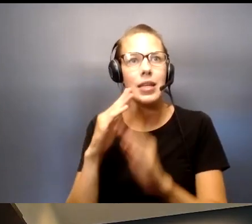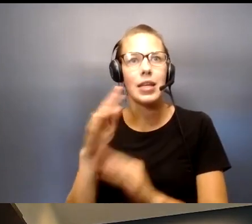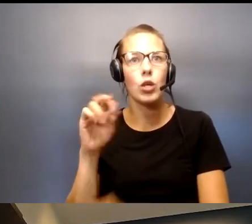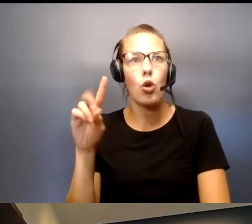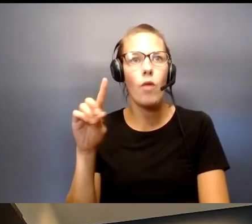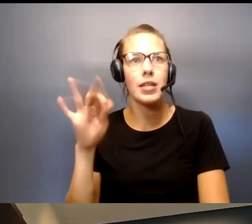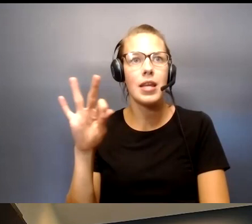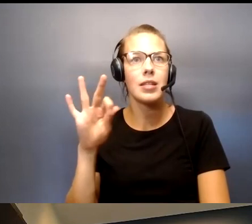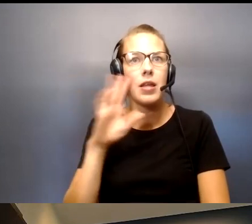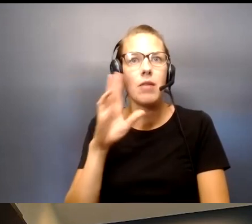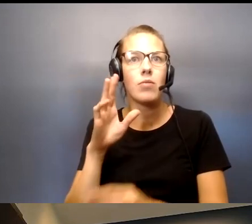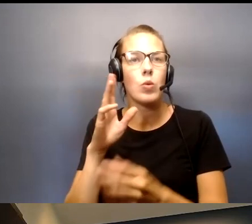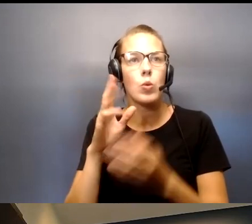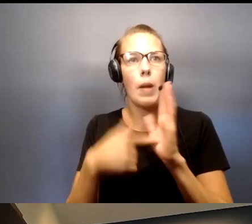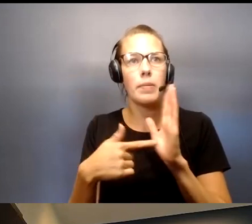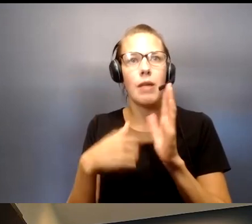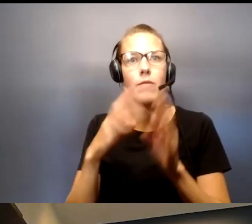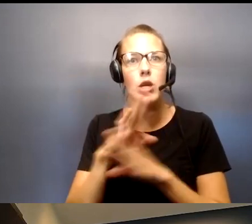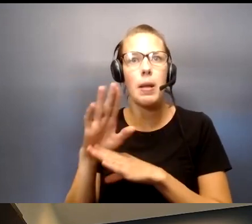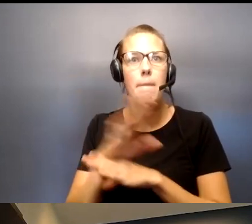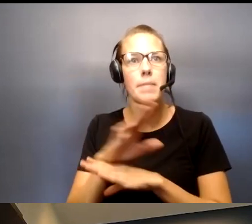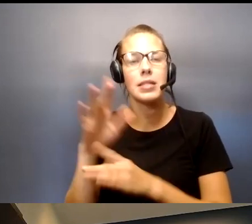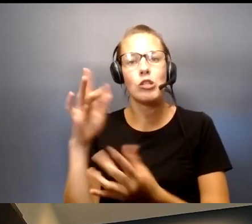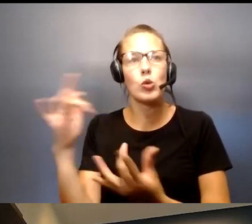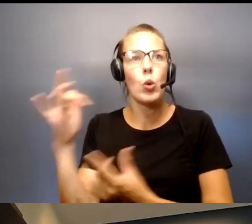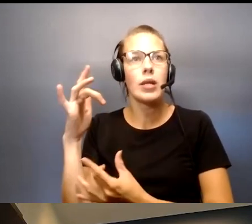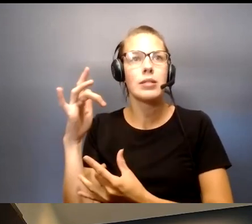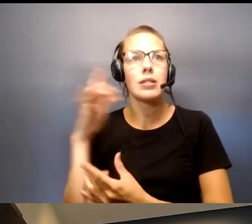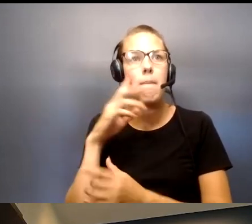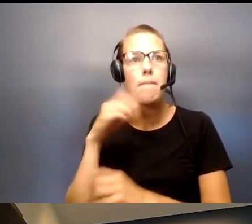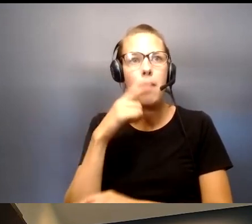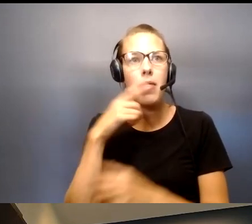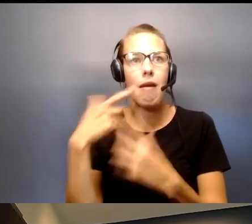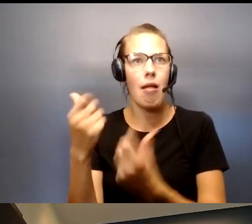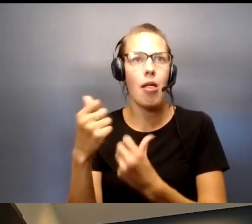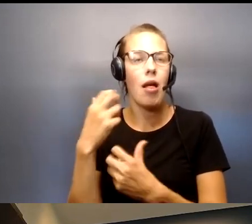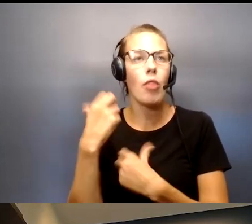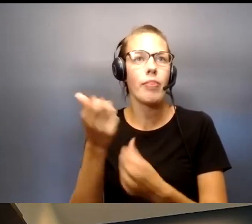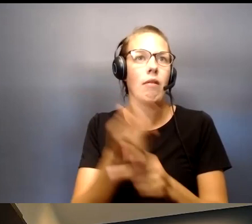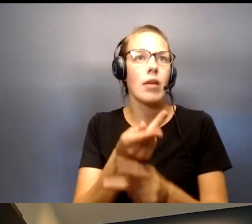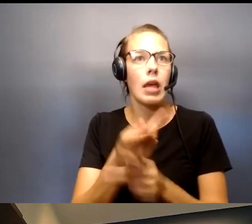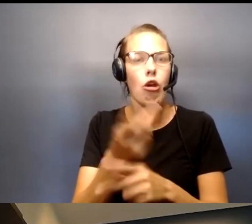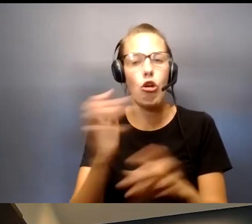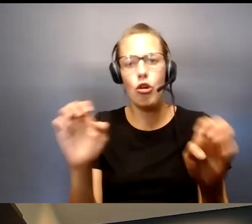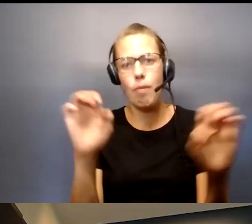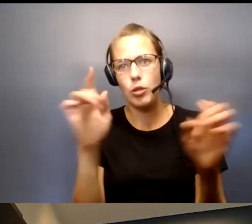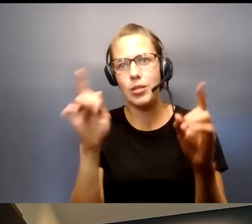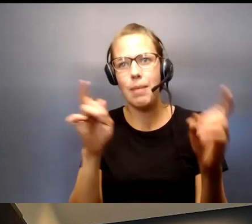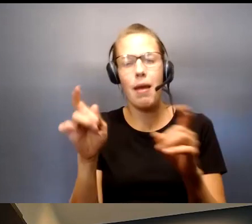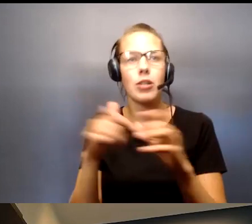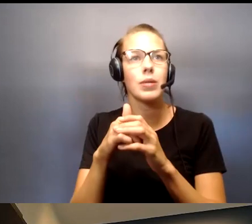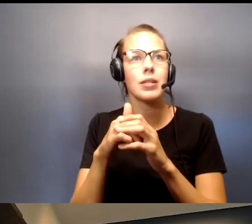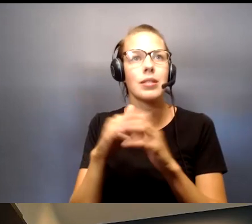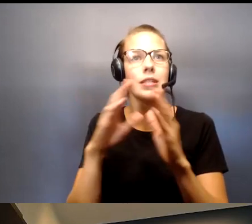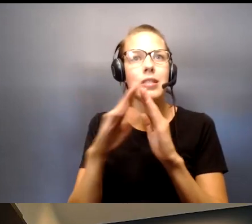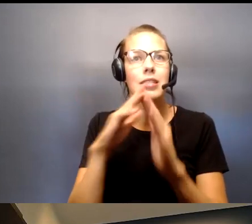made up of representatives from business, tourism, public health, healthcare, emergency management, city